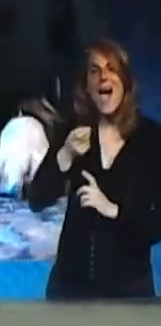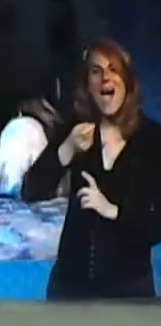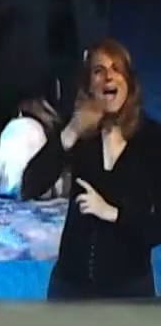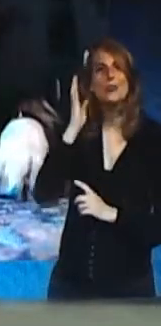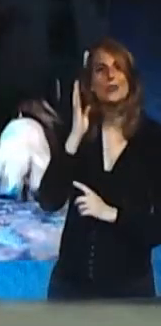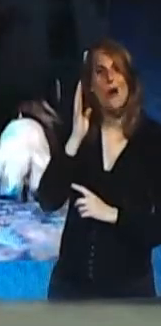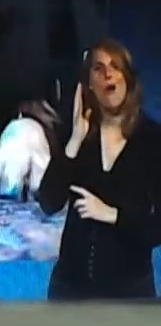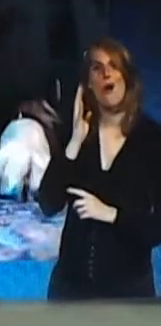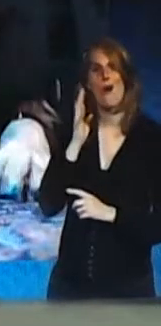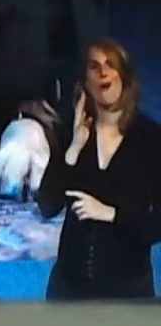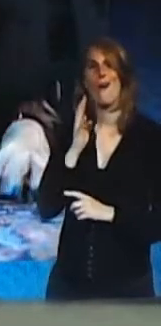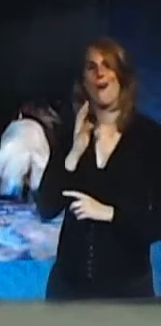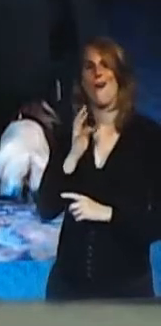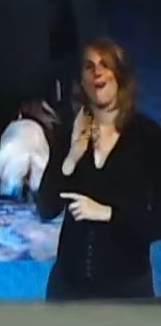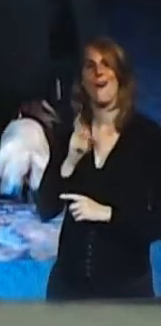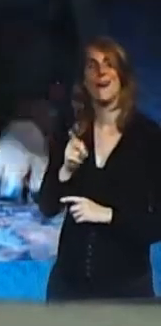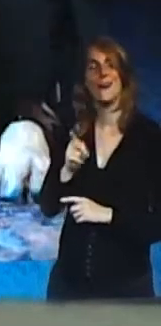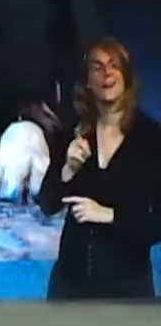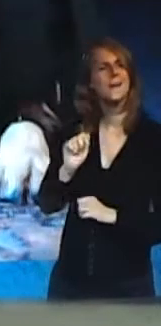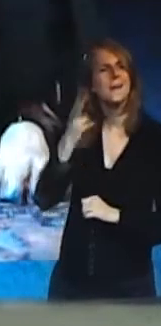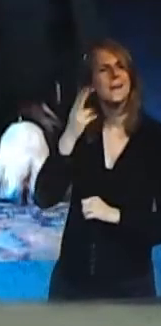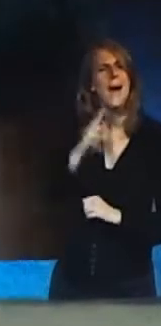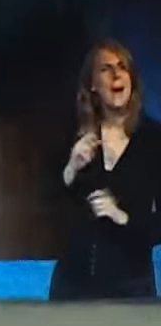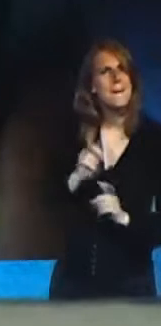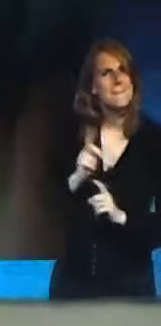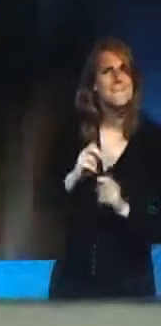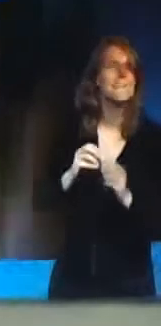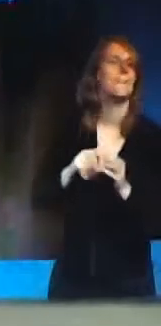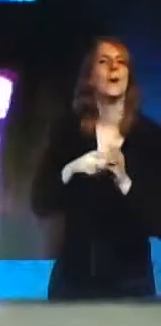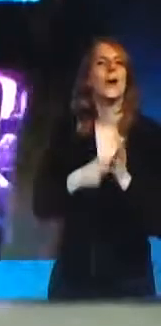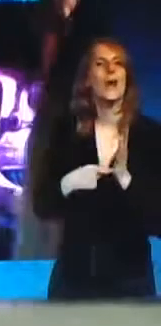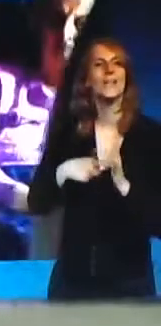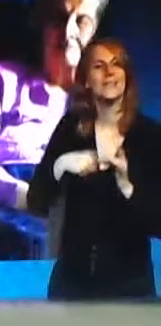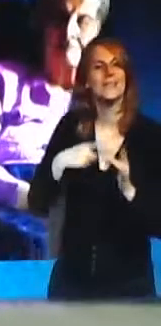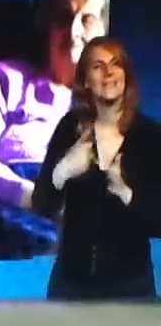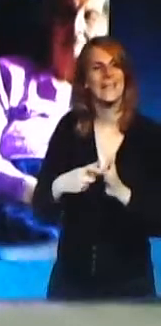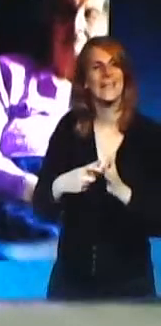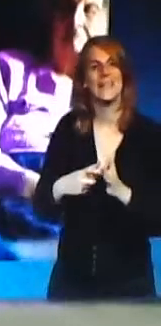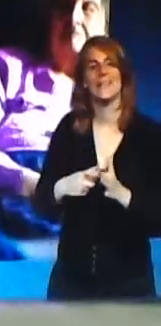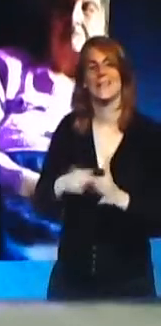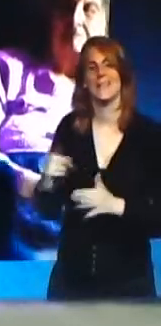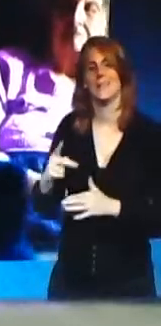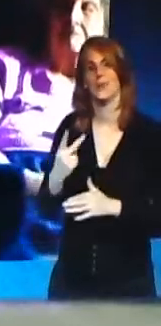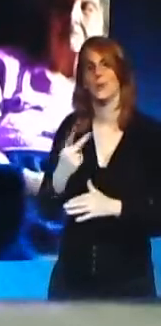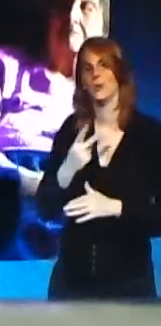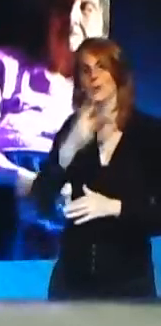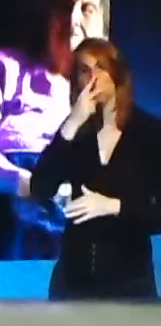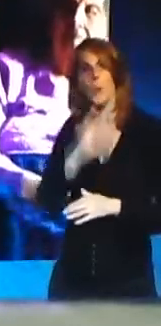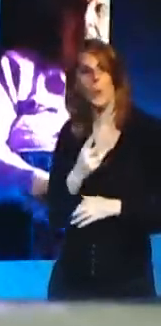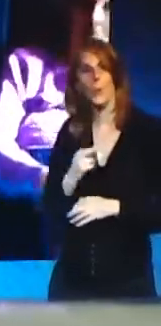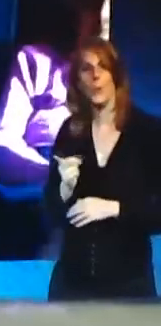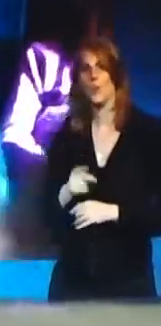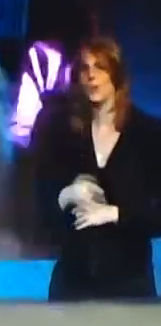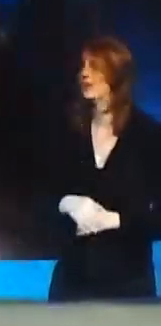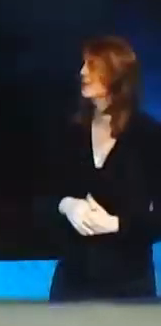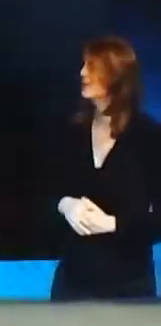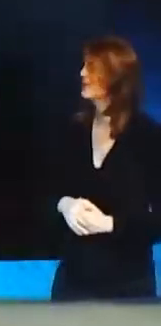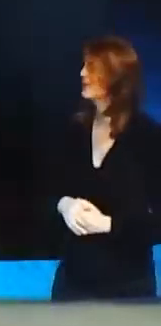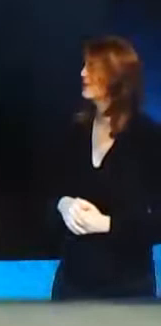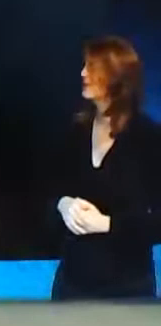That's okay, yeah? The next animal we bought is a hedgehog, and his name is Bertie. Bertie's about 2 years